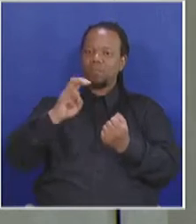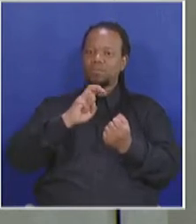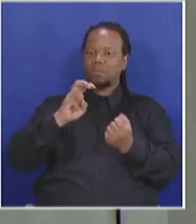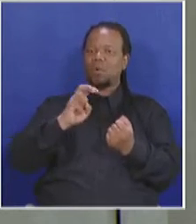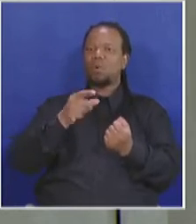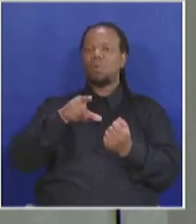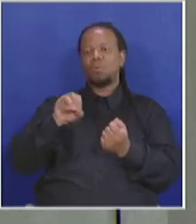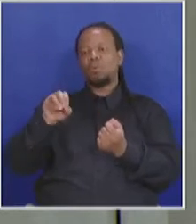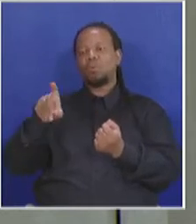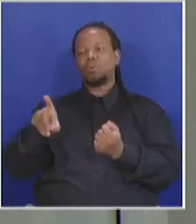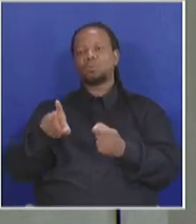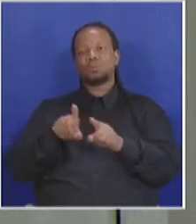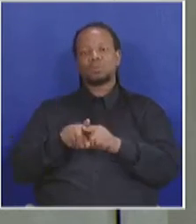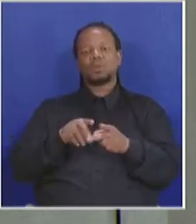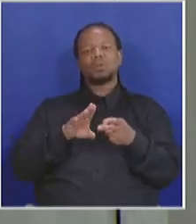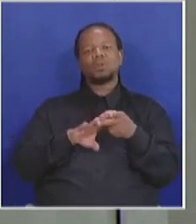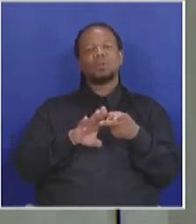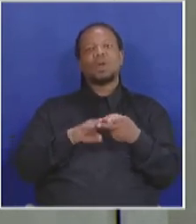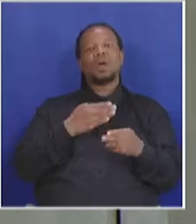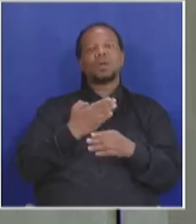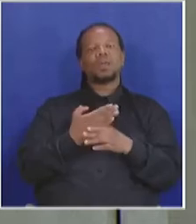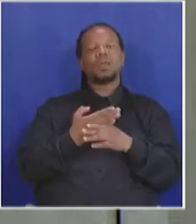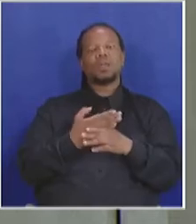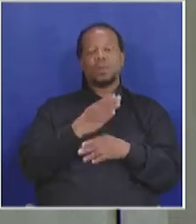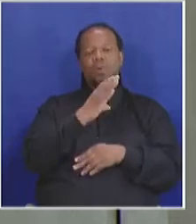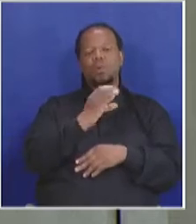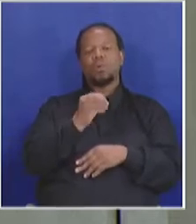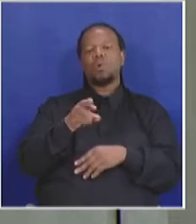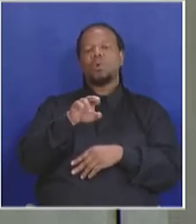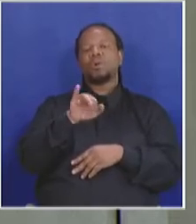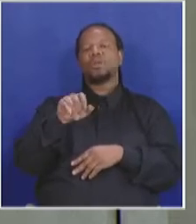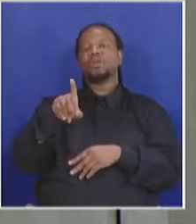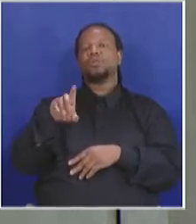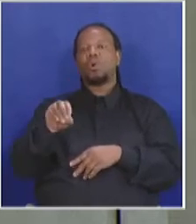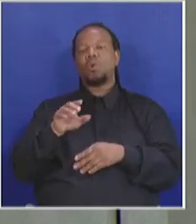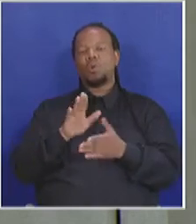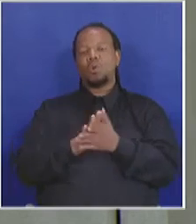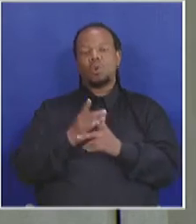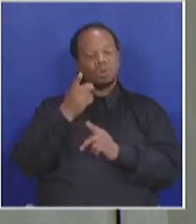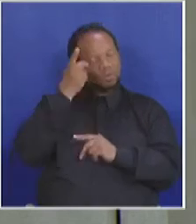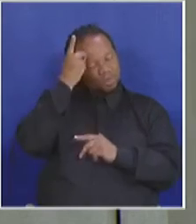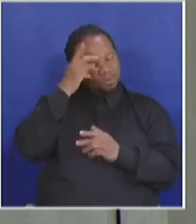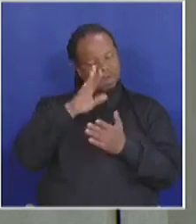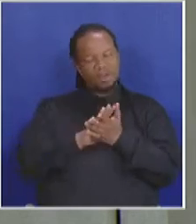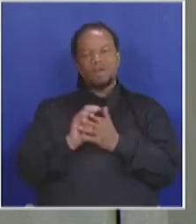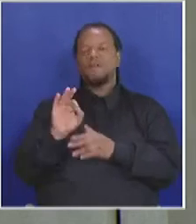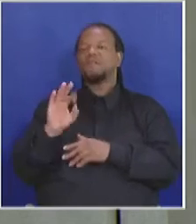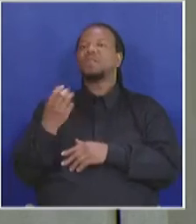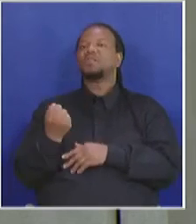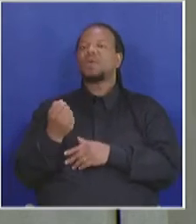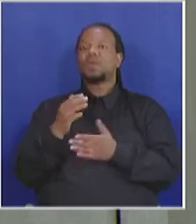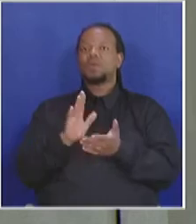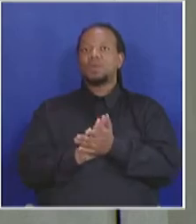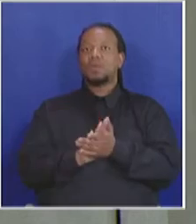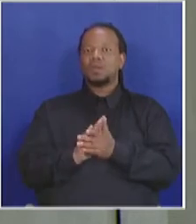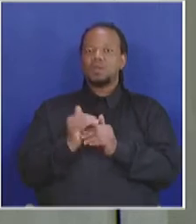are developing an integrated freight corridor plan, which is part of the Durban Free State Gauteng logistic and industrial corridor to